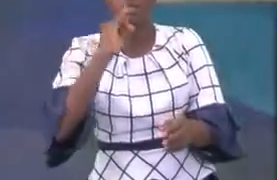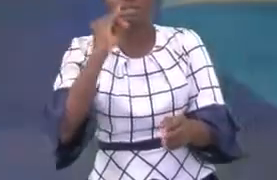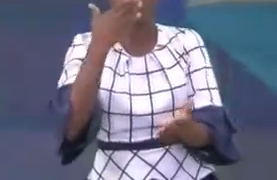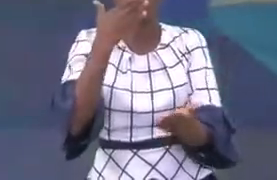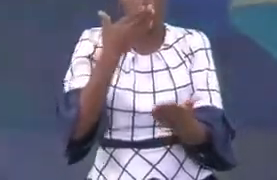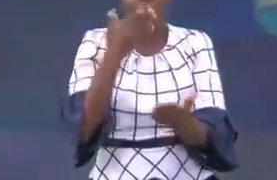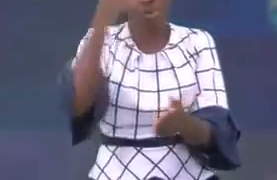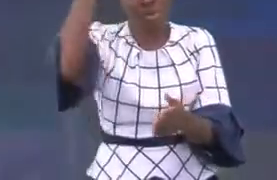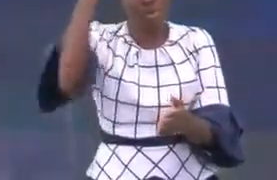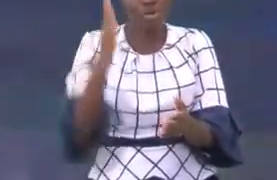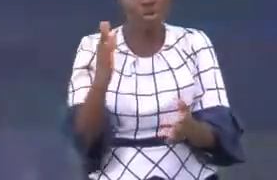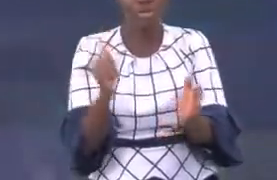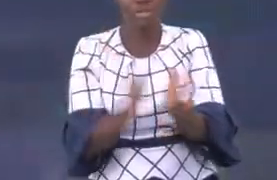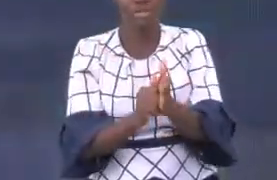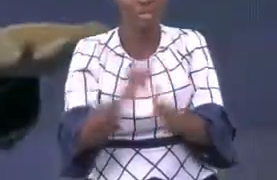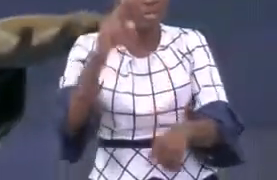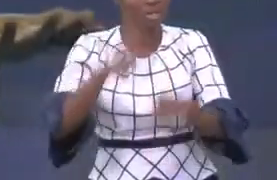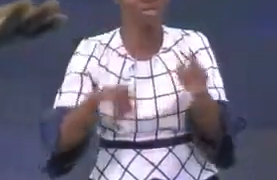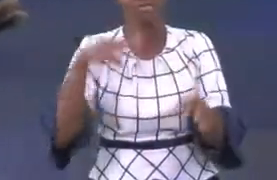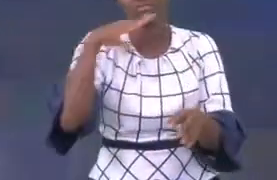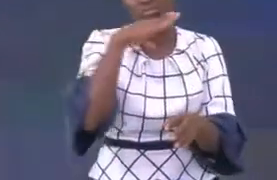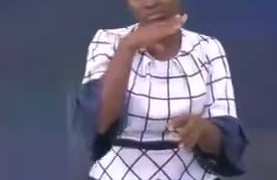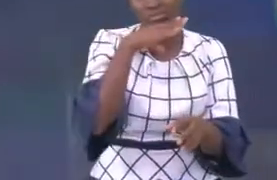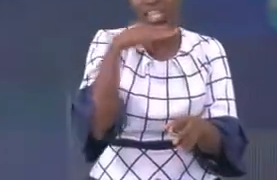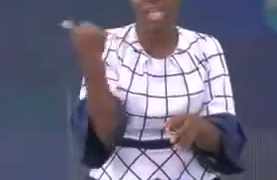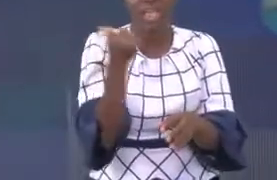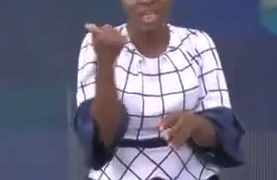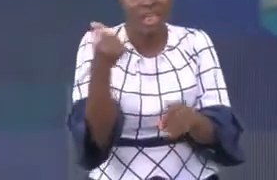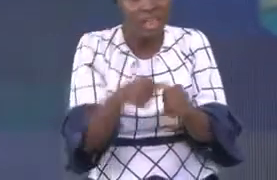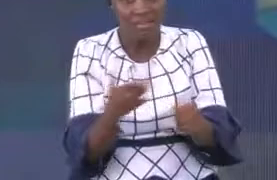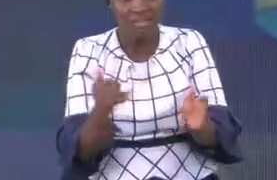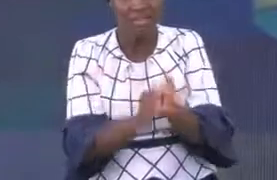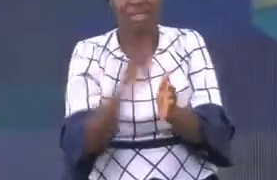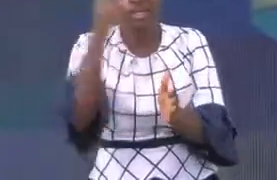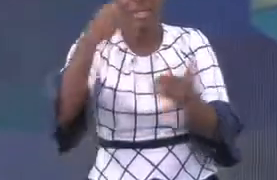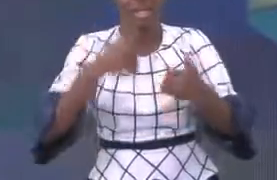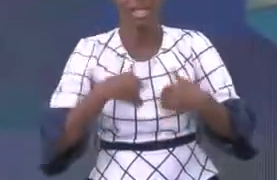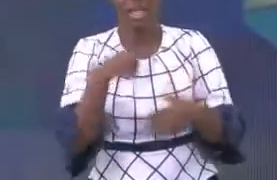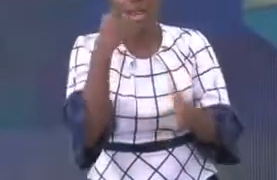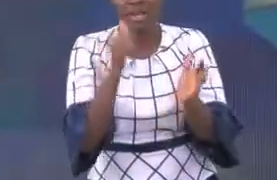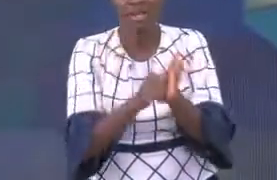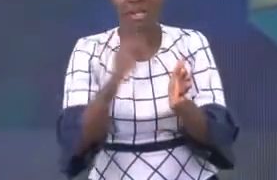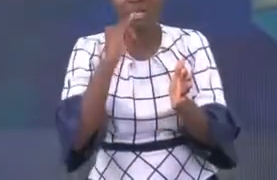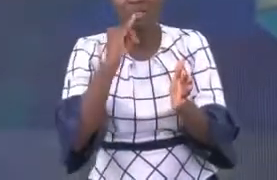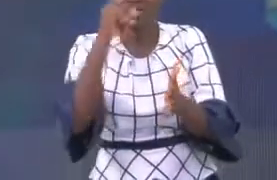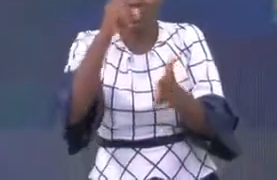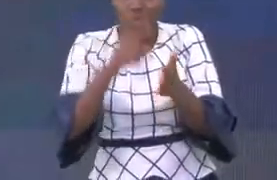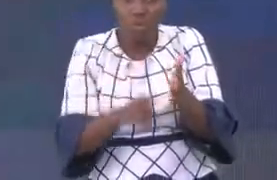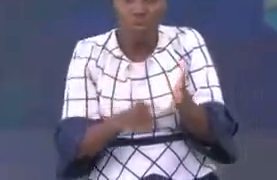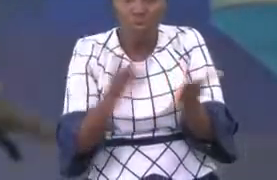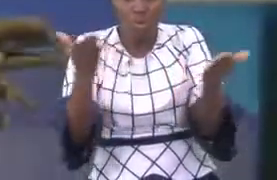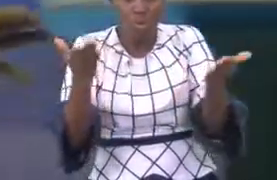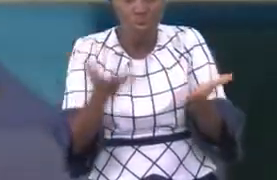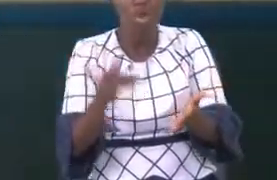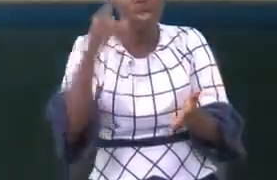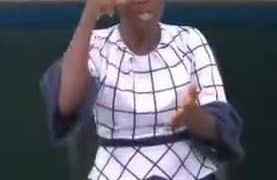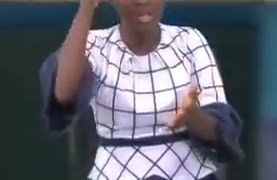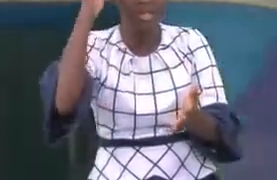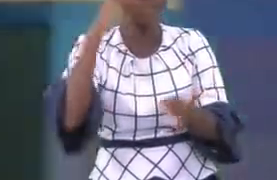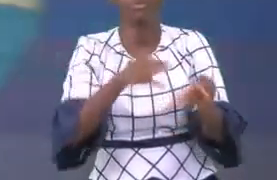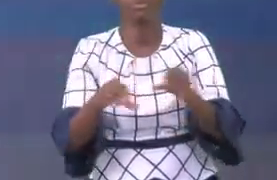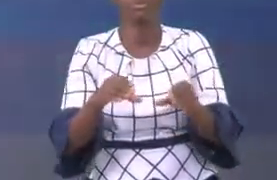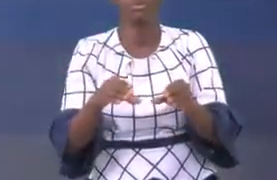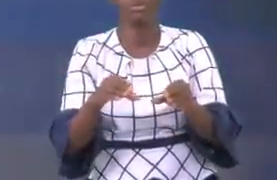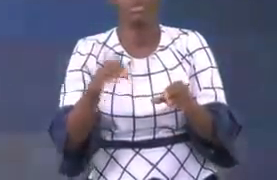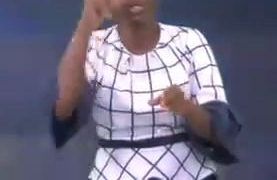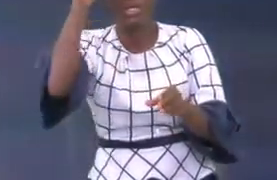exactly what he will do. He said, come, call upon me. Turn away from your sin and